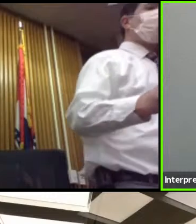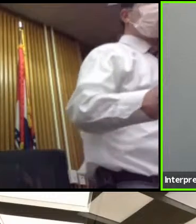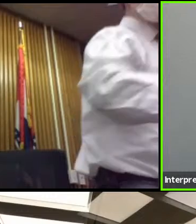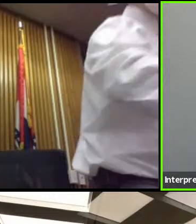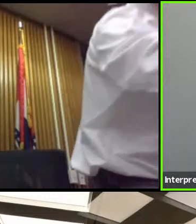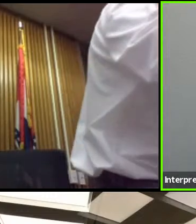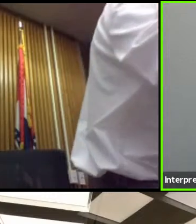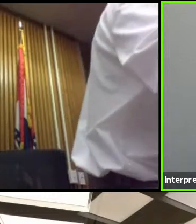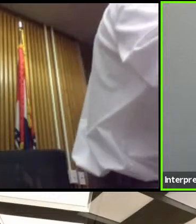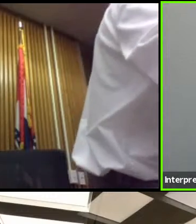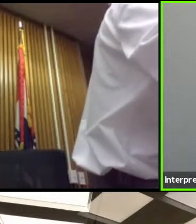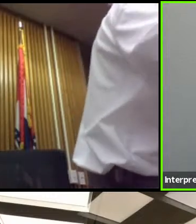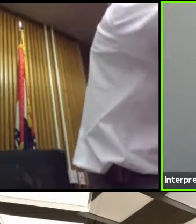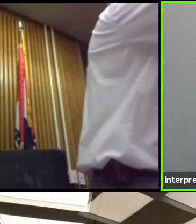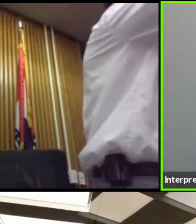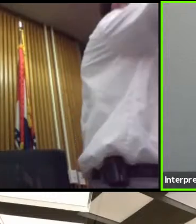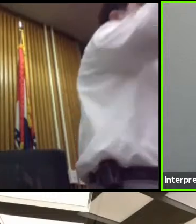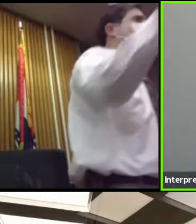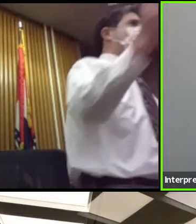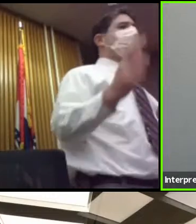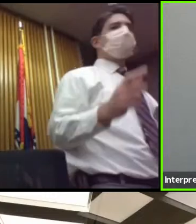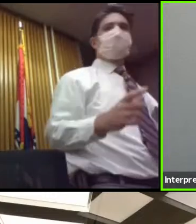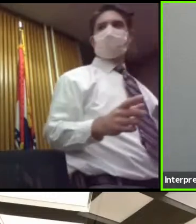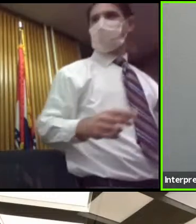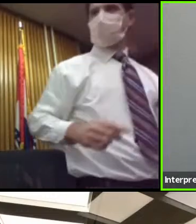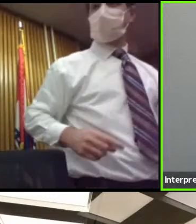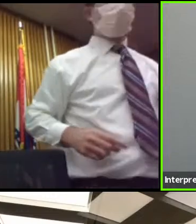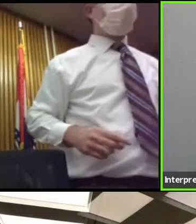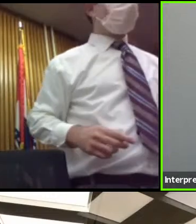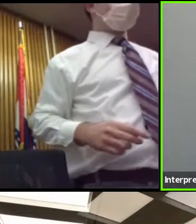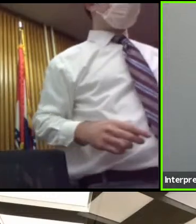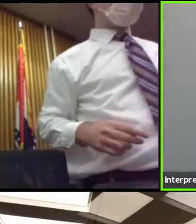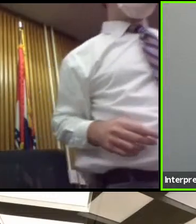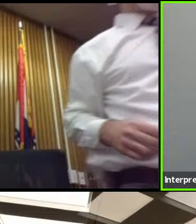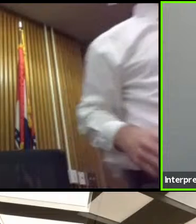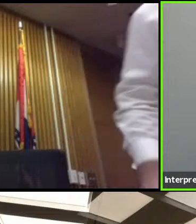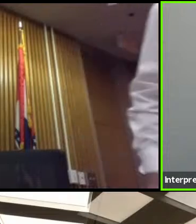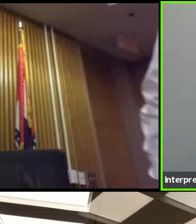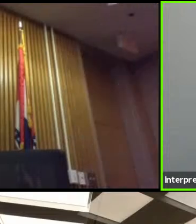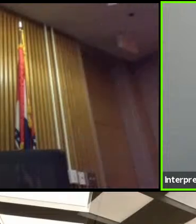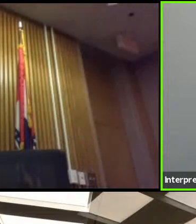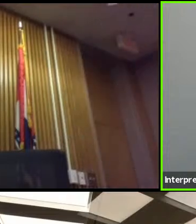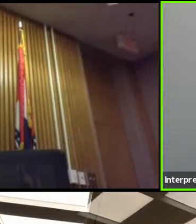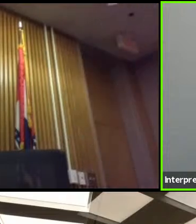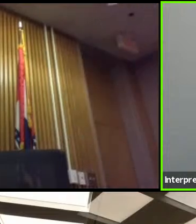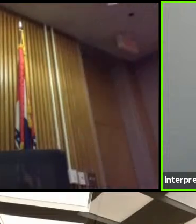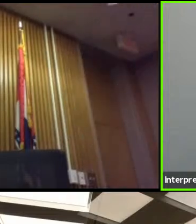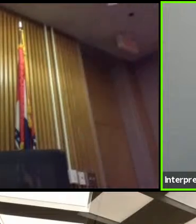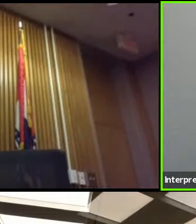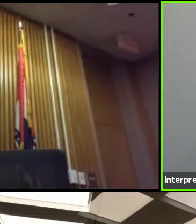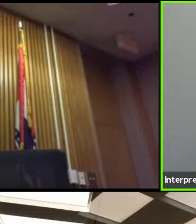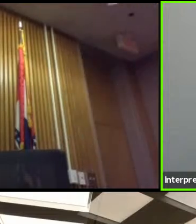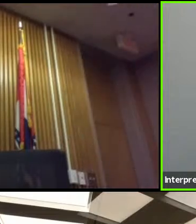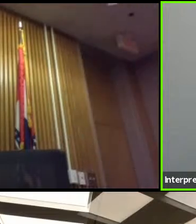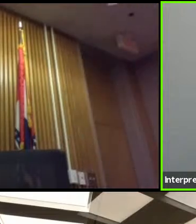after the, After you get through with the whole thing, everybody. we'll have. Okay, right, exactly. Kelly loves having you. Like,